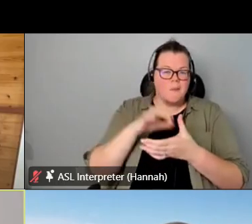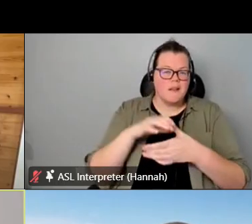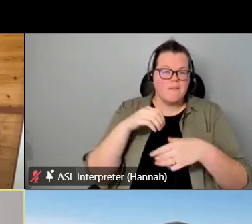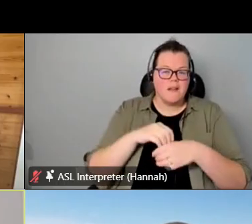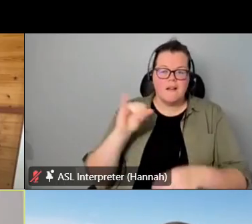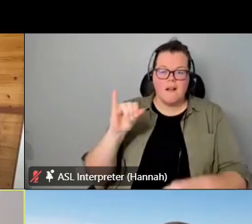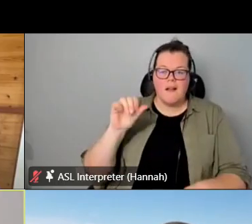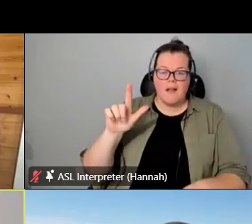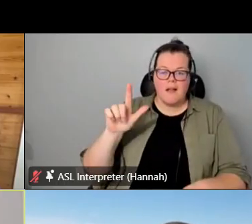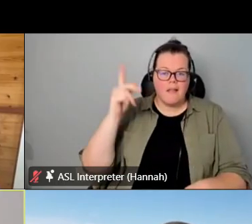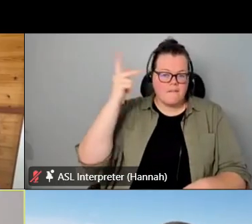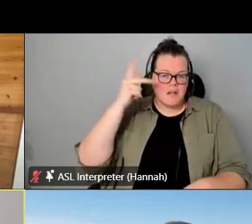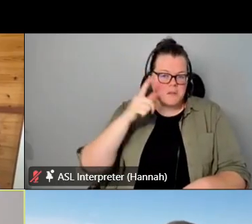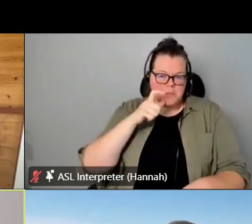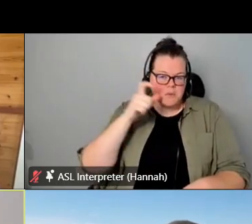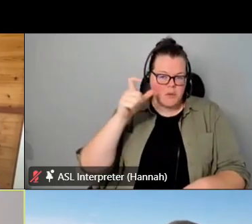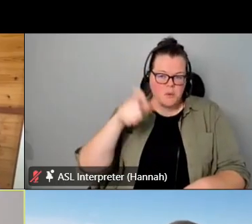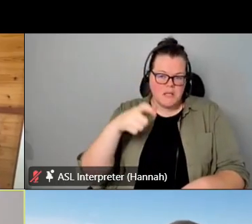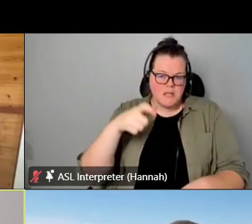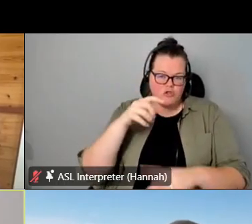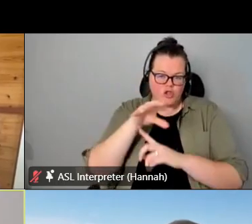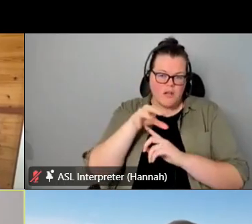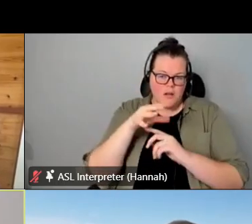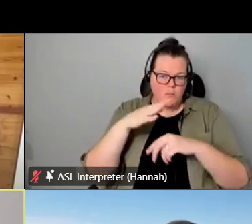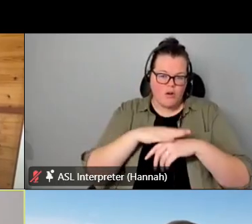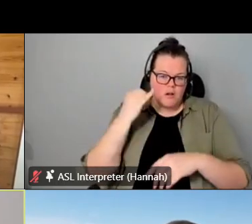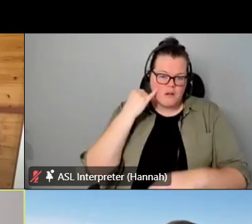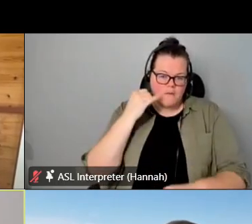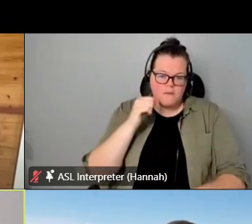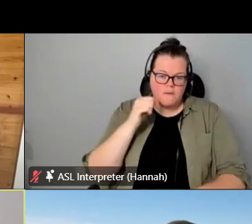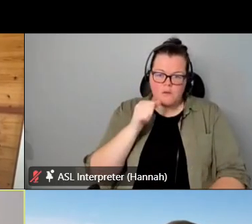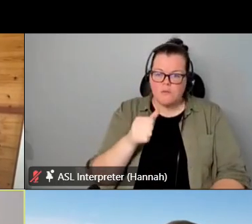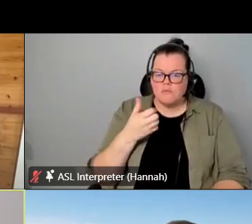that you don't have to have your camera on if you don't want to. So,